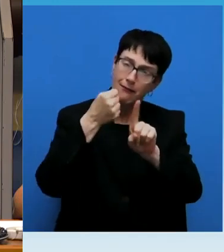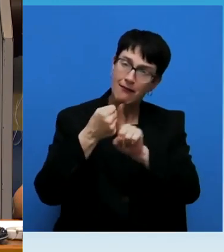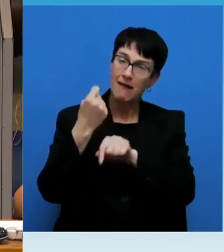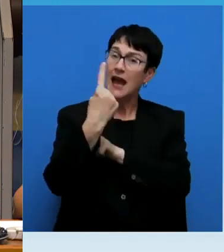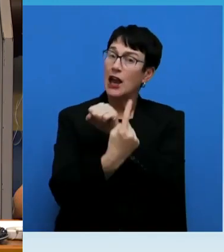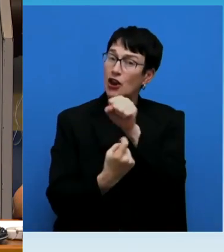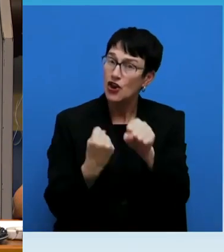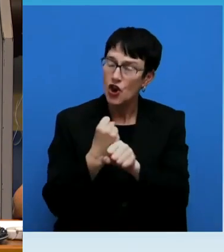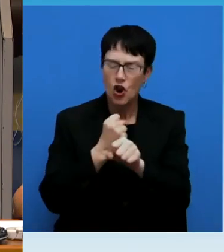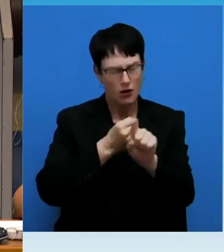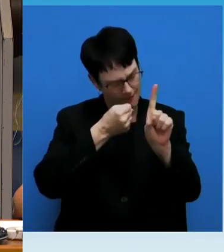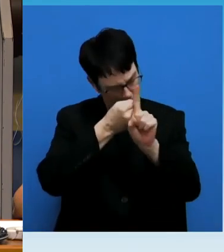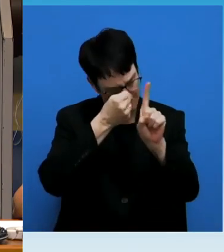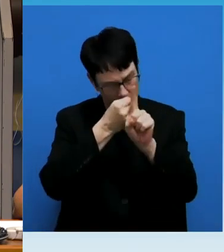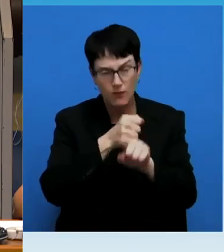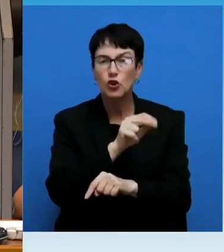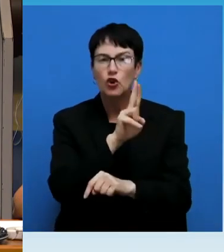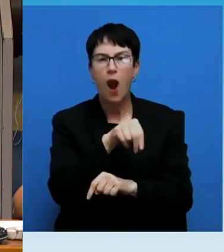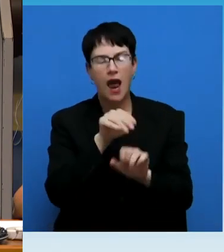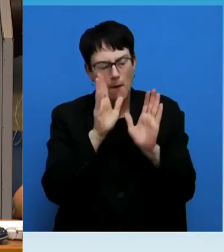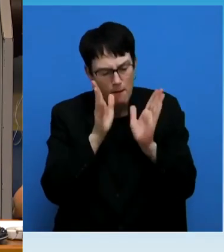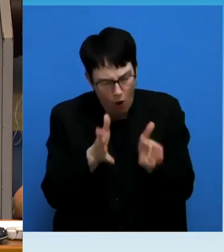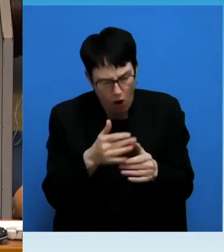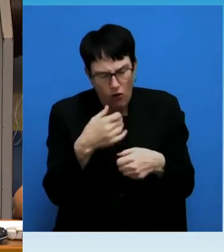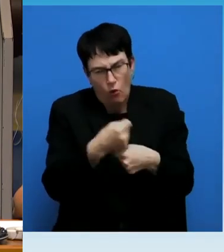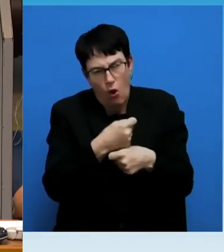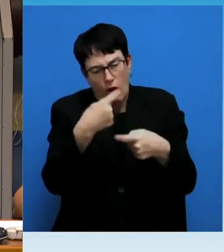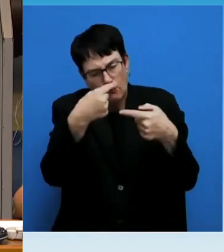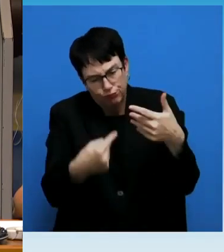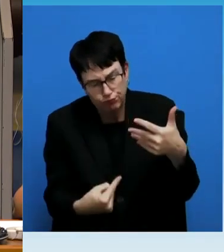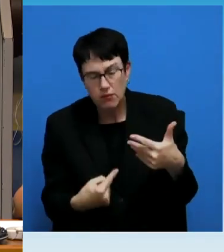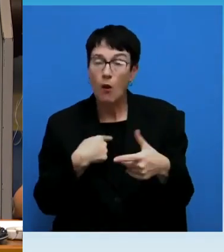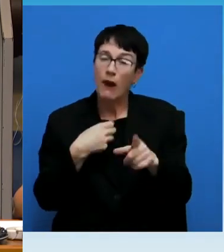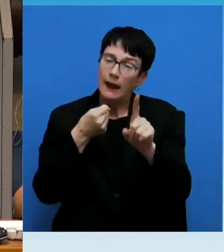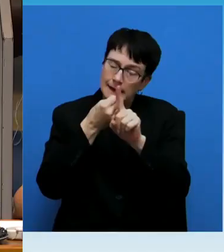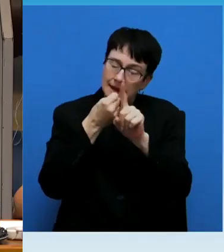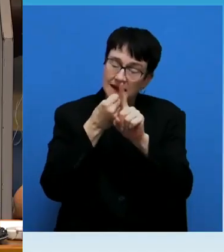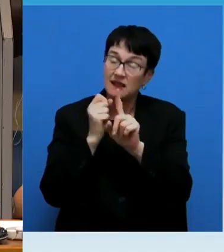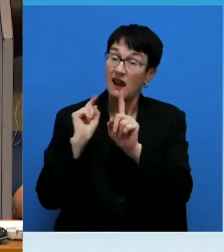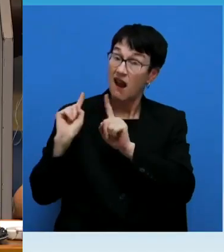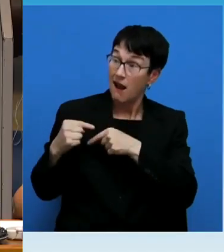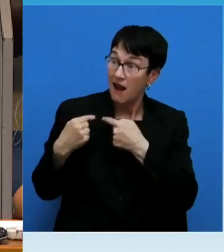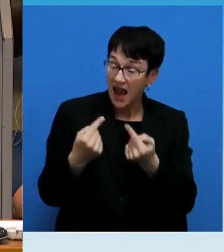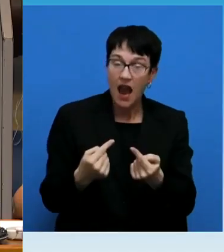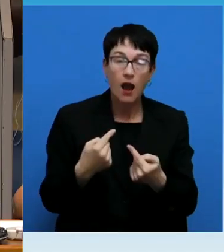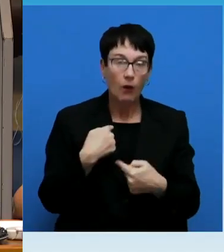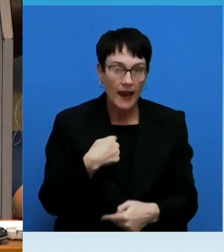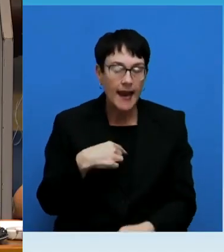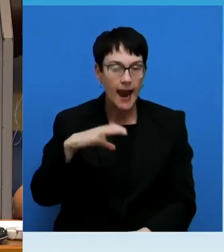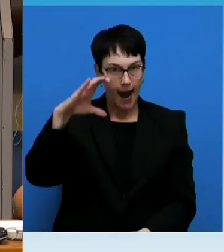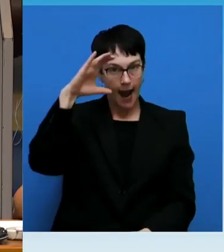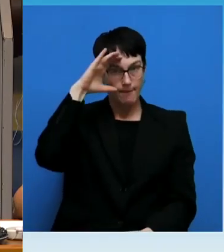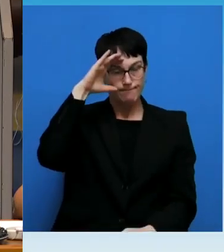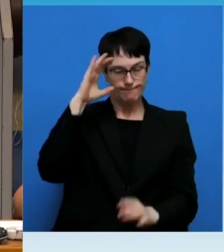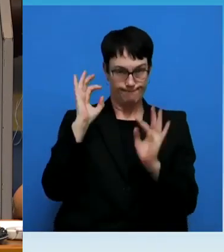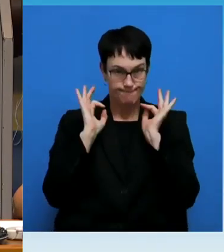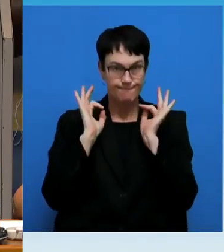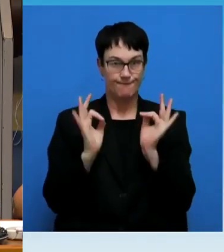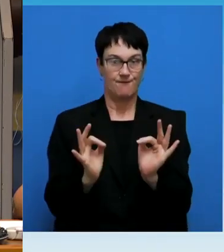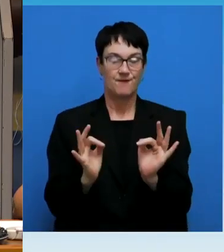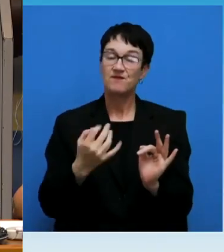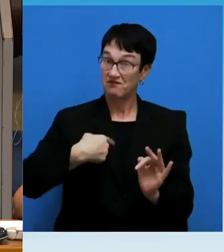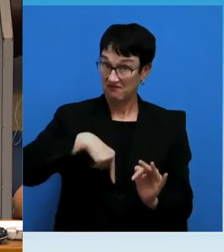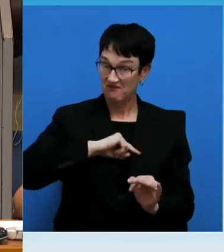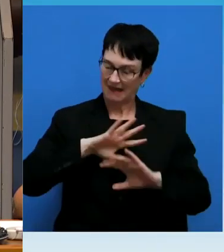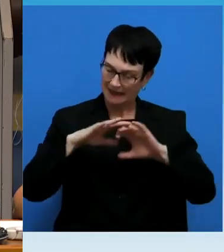be. We hear you, and we have been taking action. This 19th session of the Conference of the State Parties on the